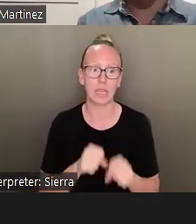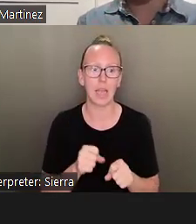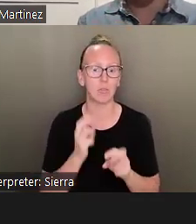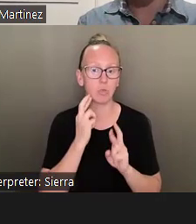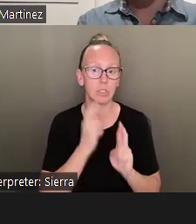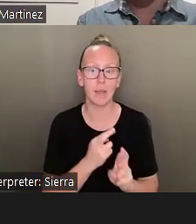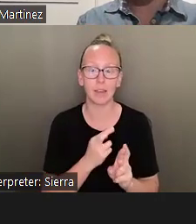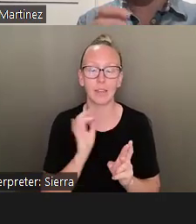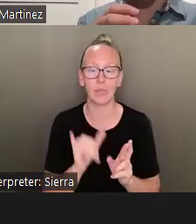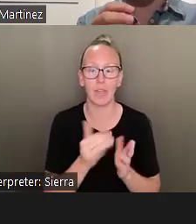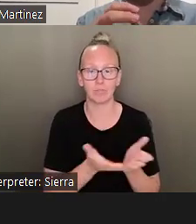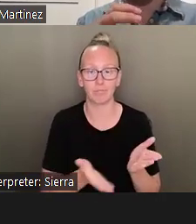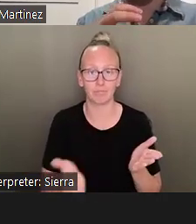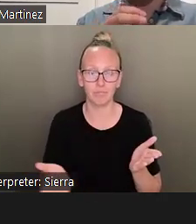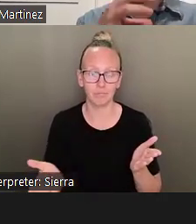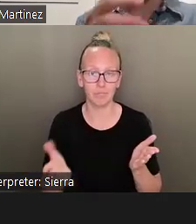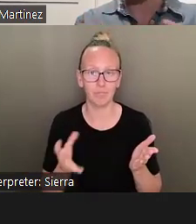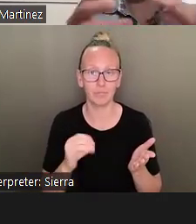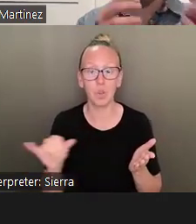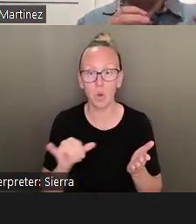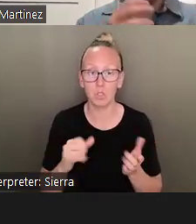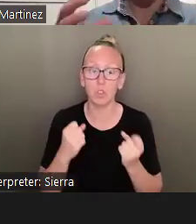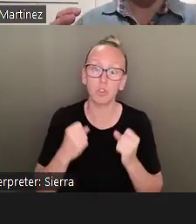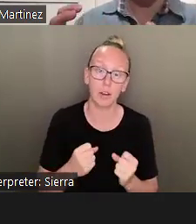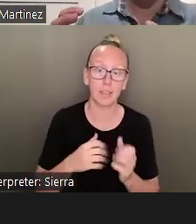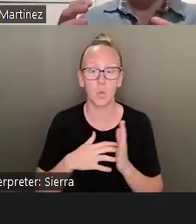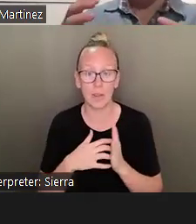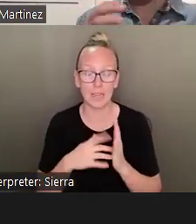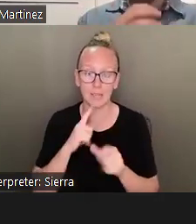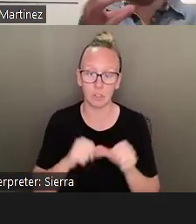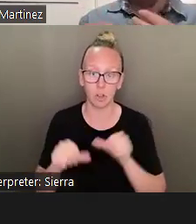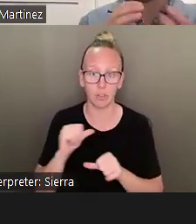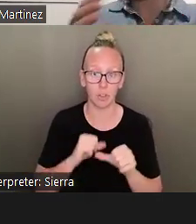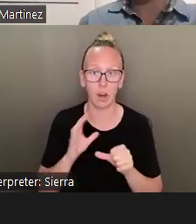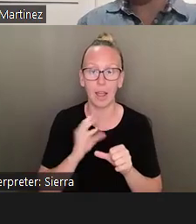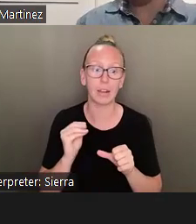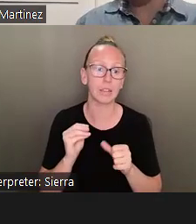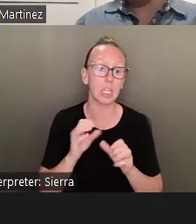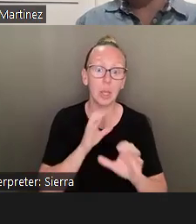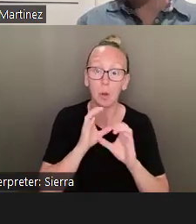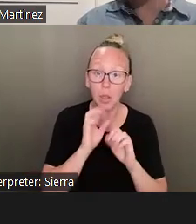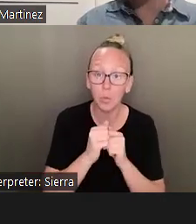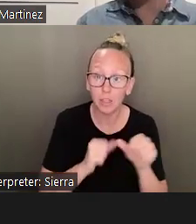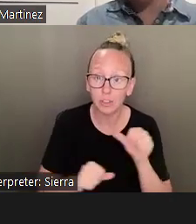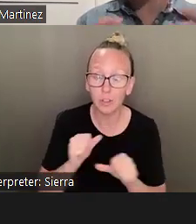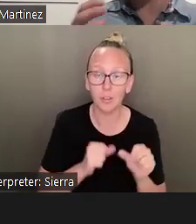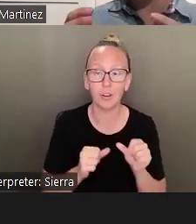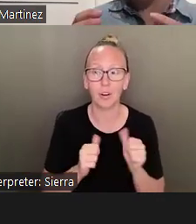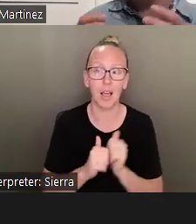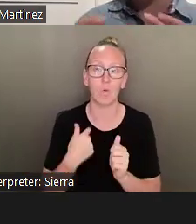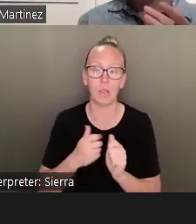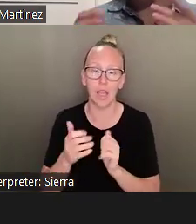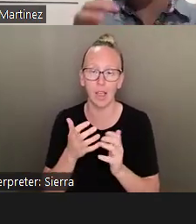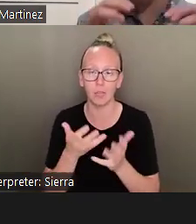this object and also the like strength and weakness of each other and the communication with each other? How can